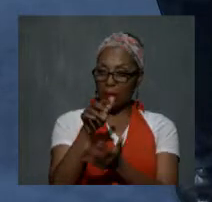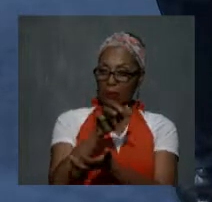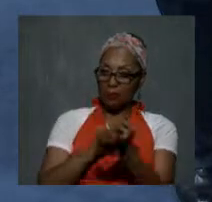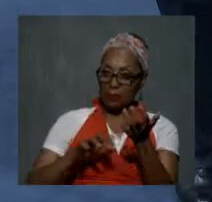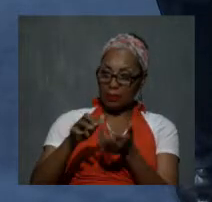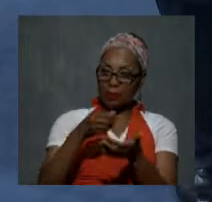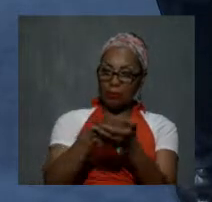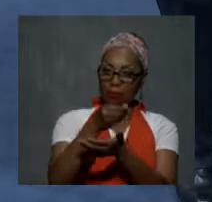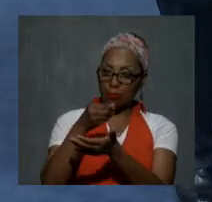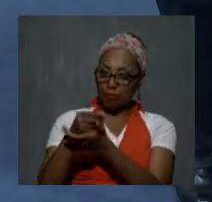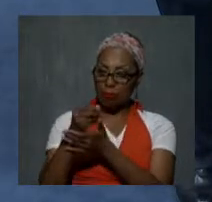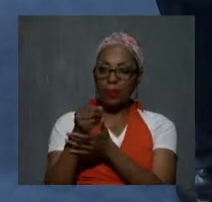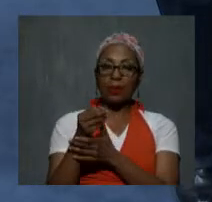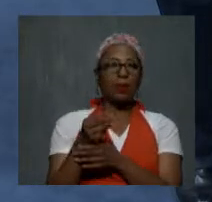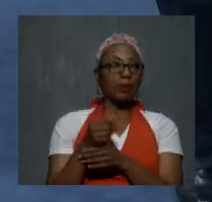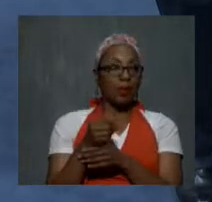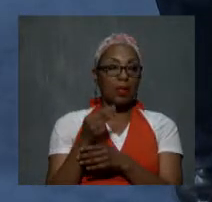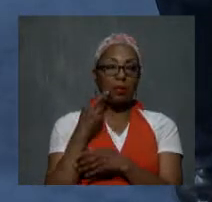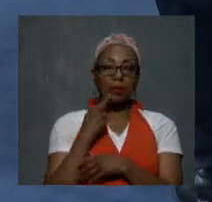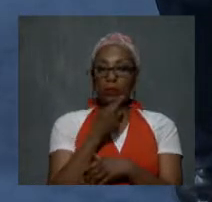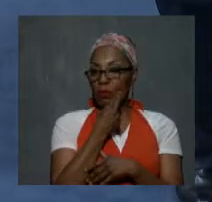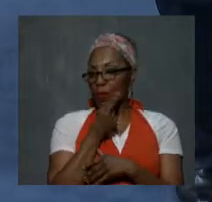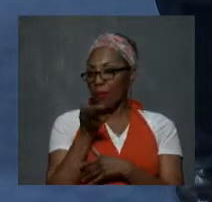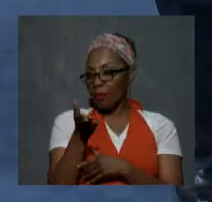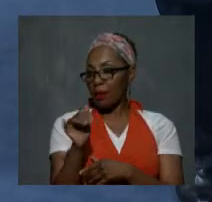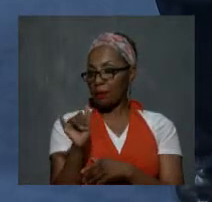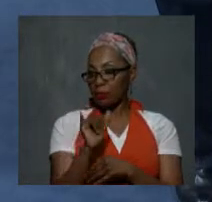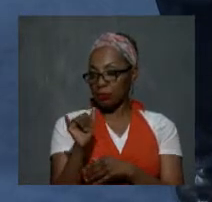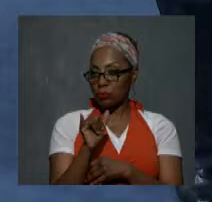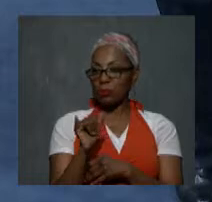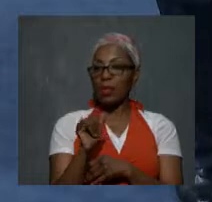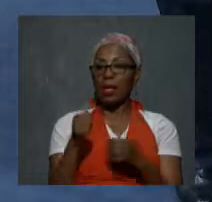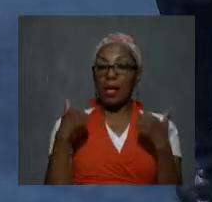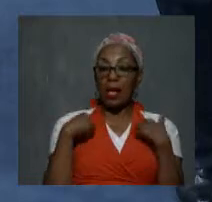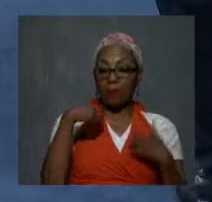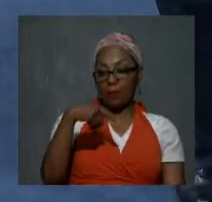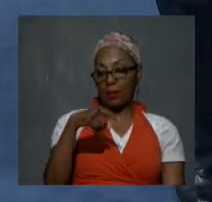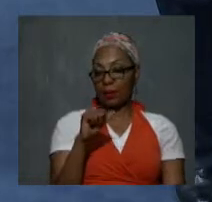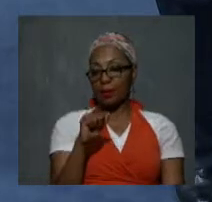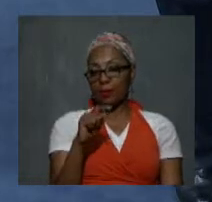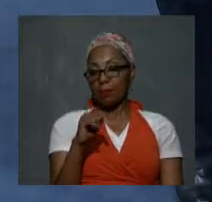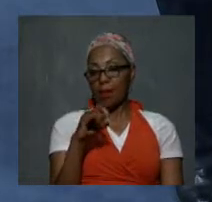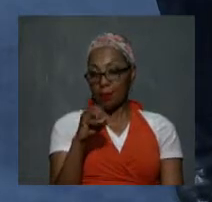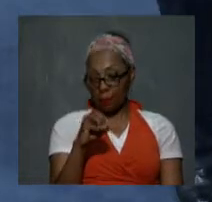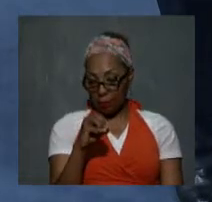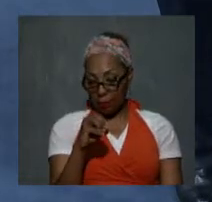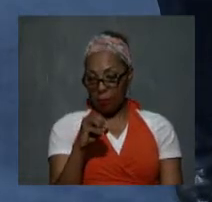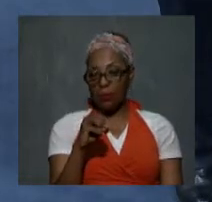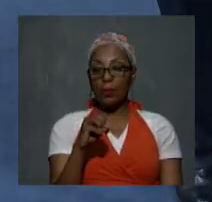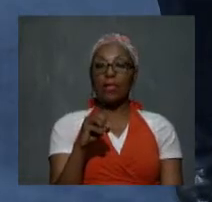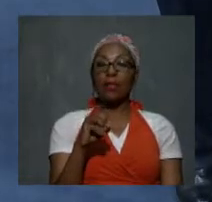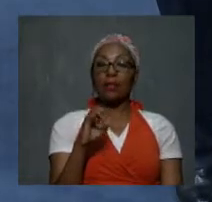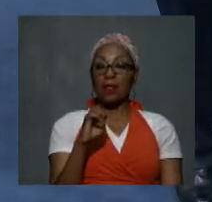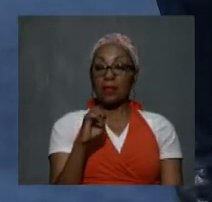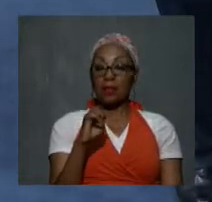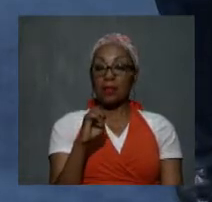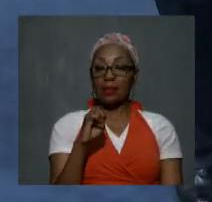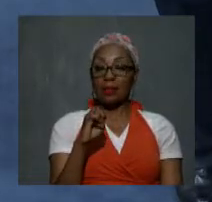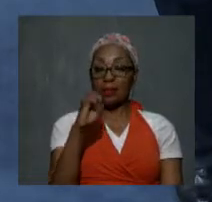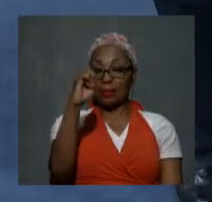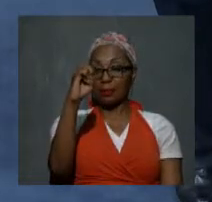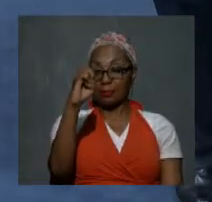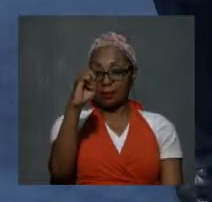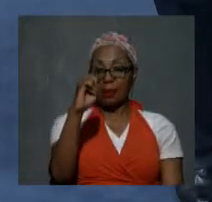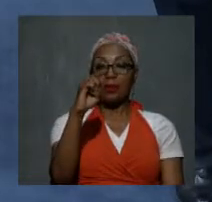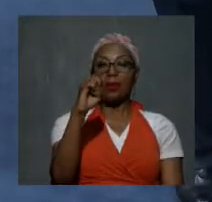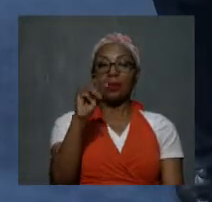of retail users, probably a restaurant in there, has a patio space. Further east across the drive